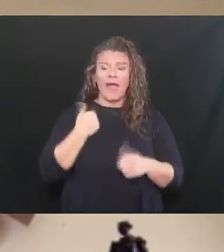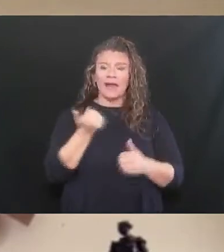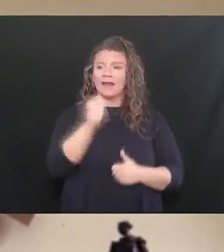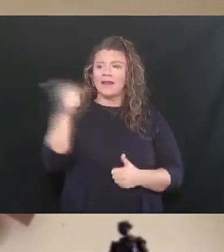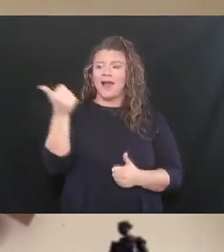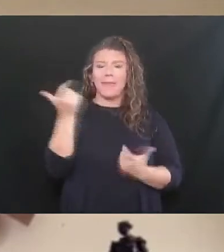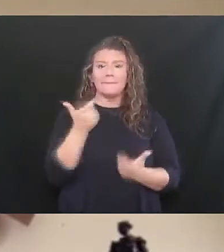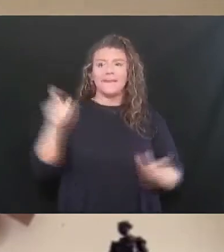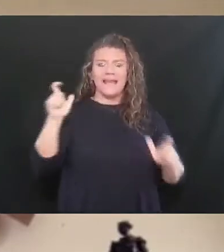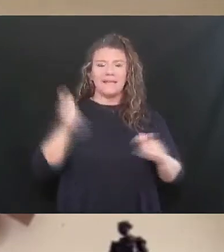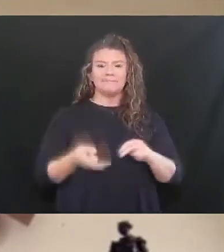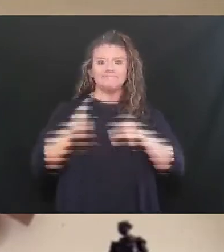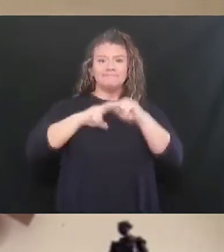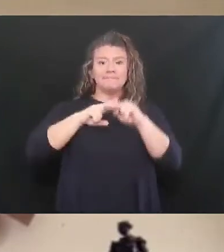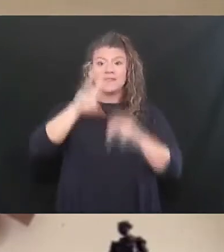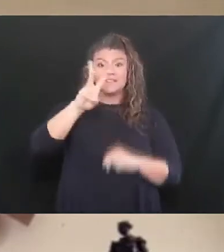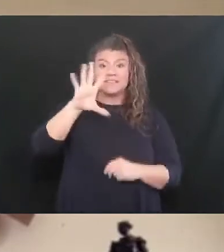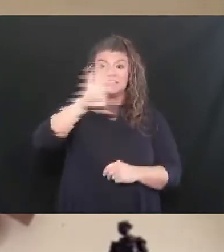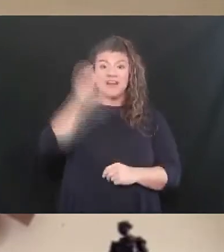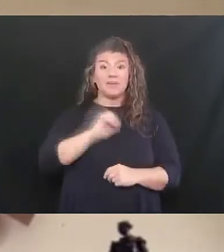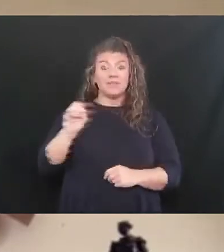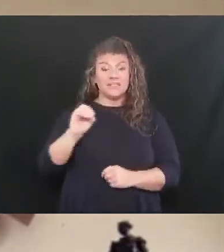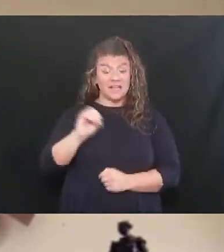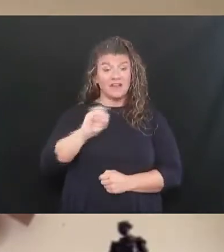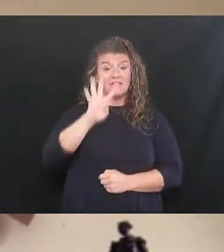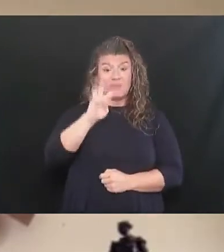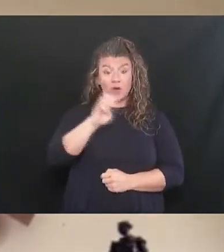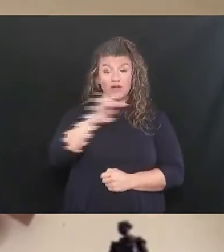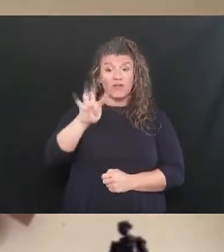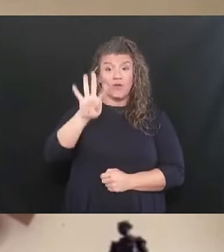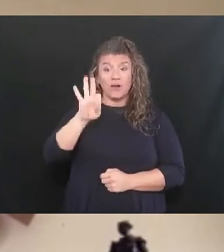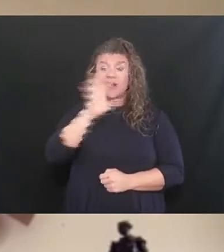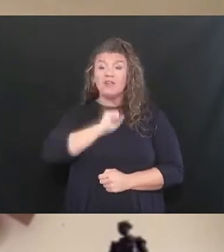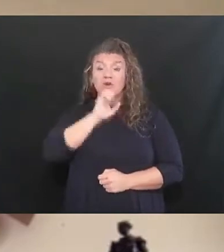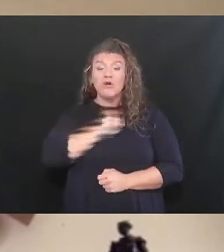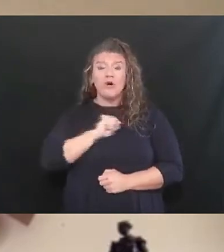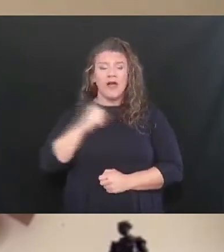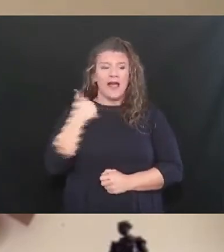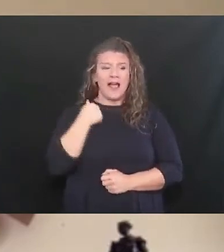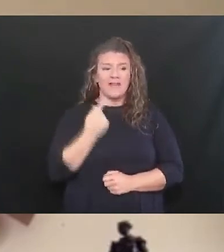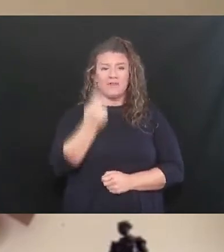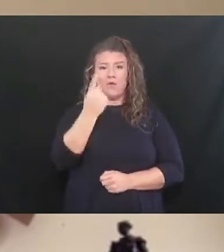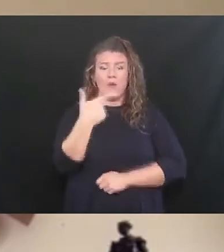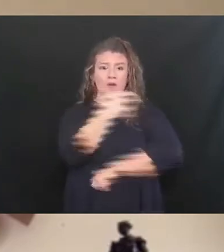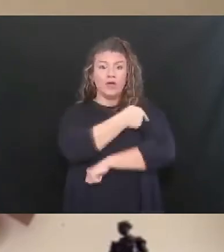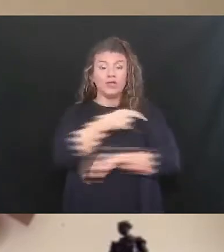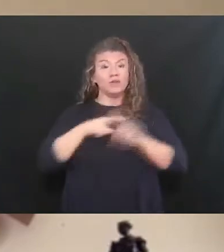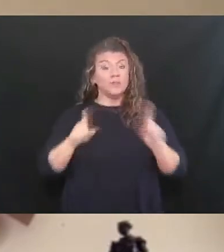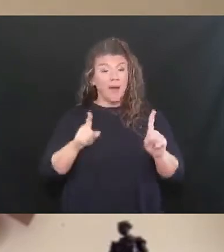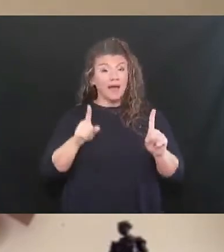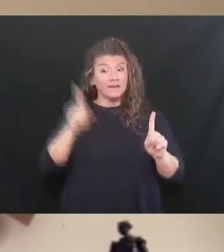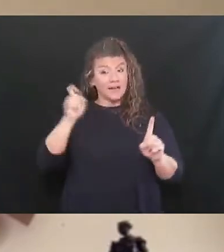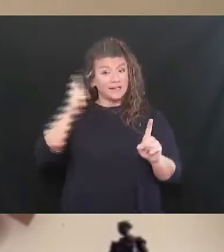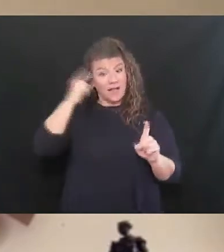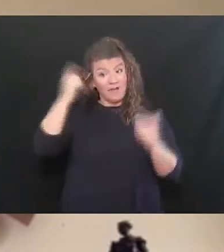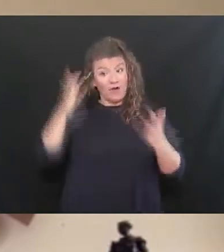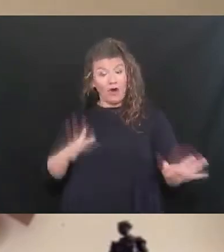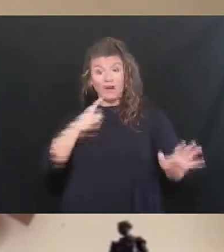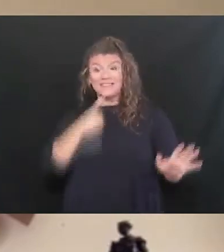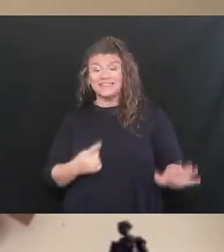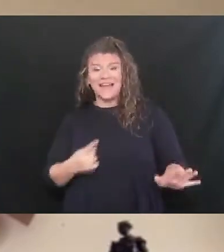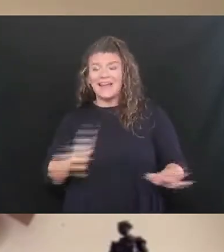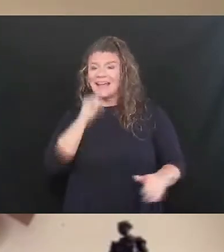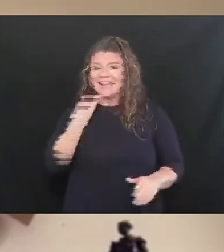over 65% of the 40 to 49 year olds have had one dose. But as the governor pointed out, it's